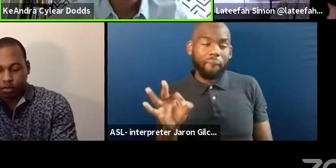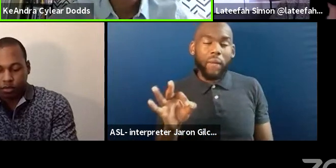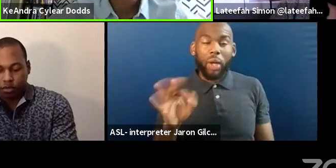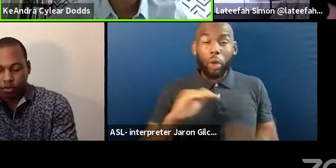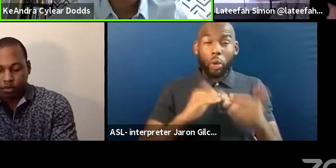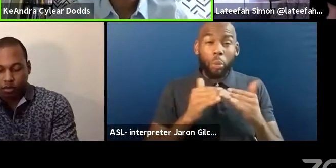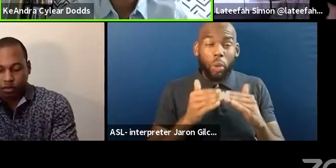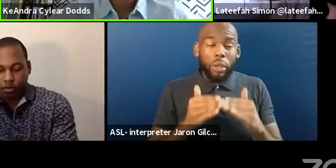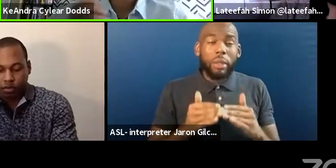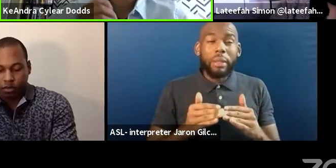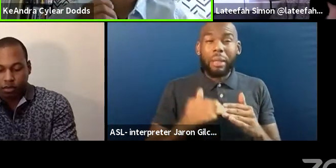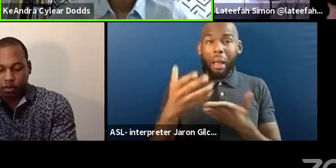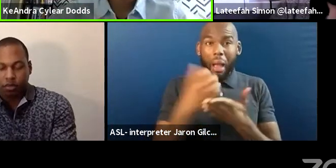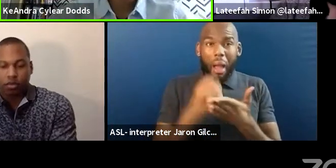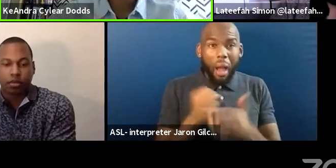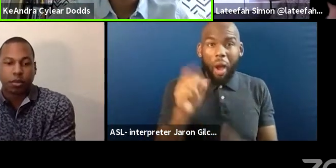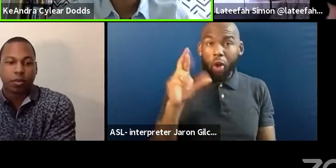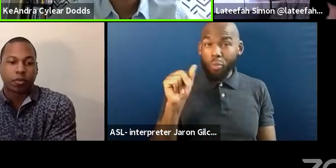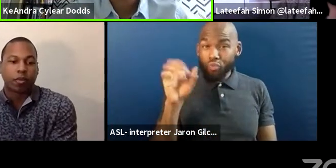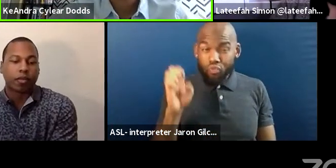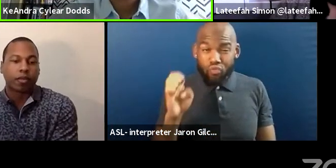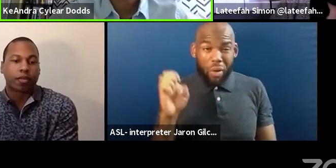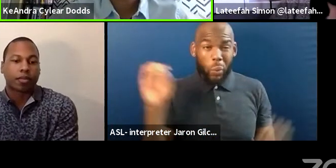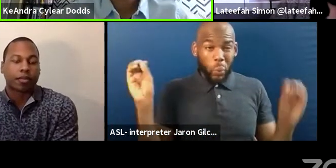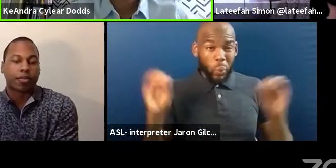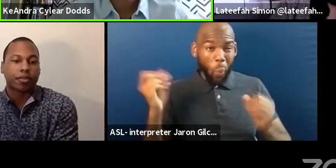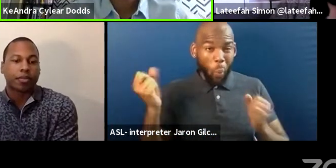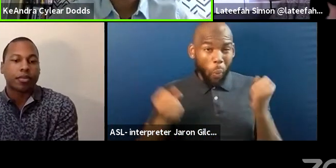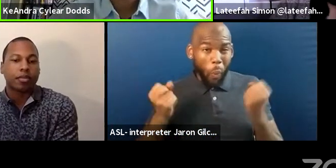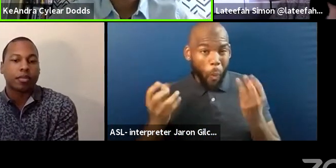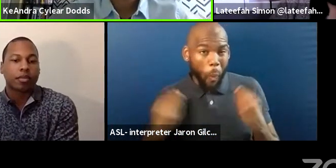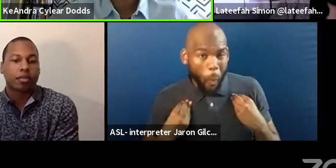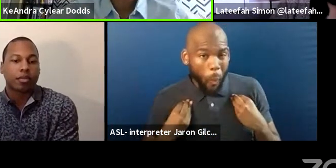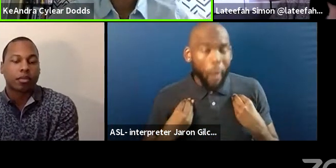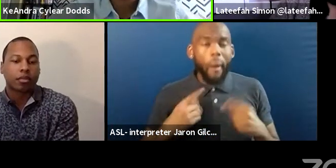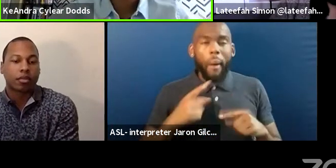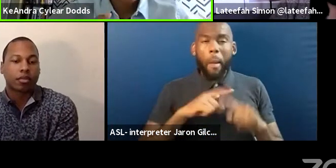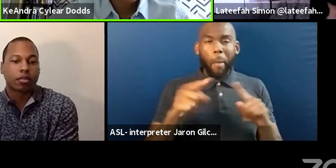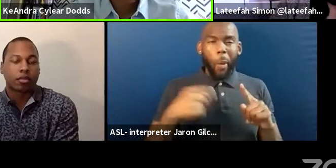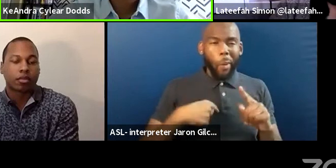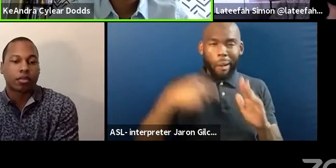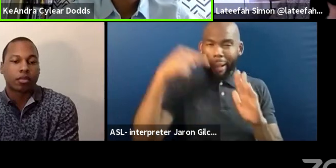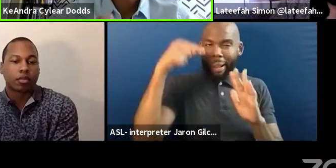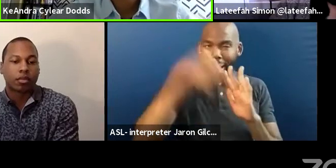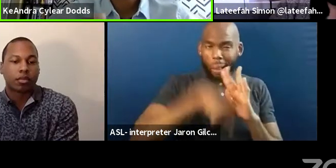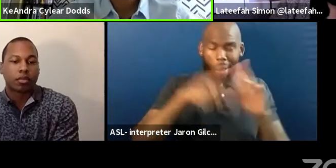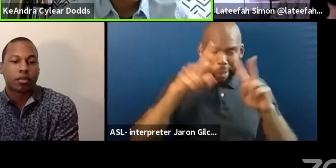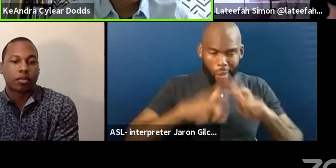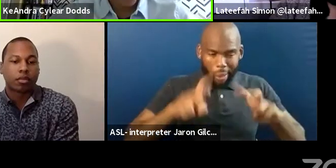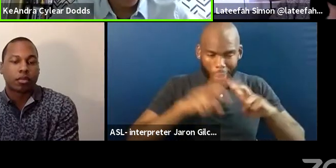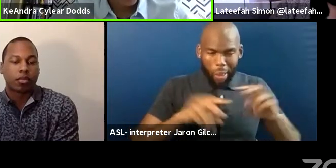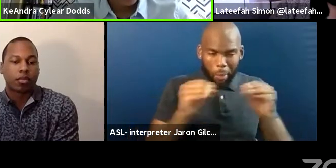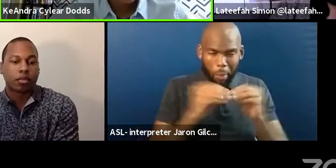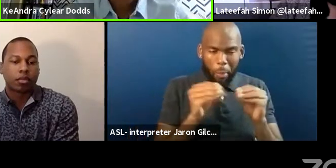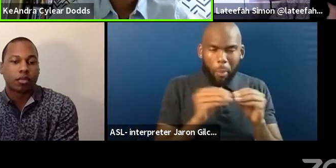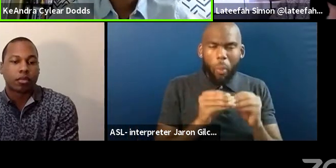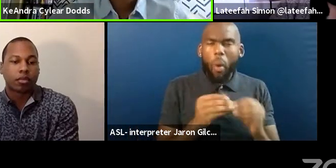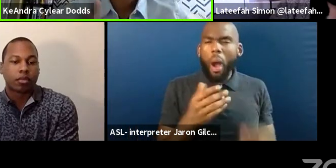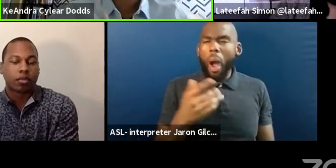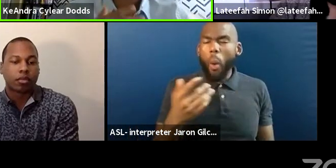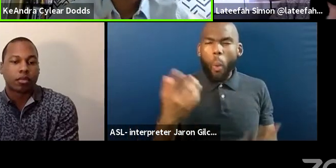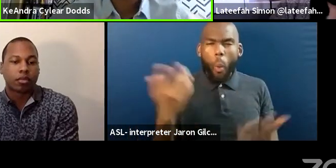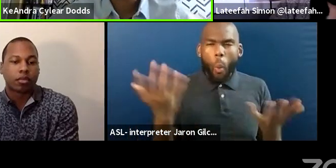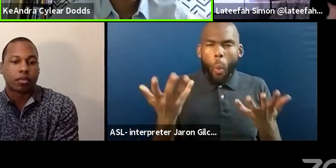lack of car ownership, but we went even deeper to try and understand need and high propensity to use transit. And